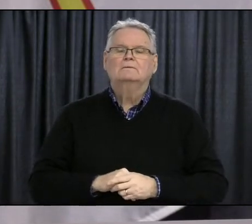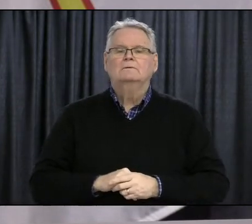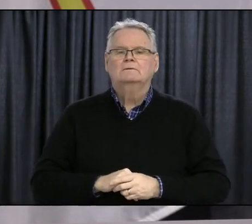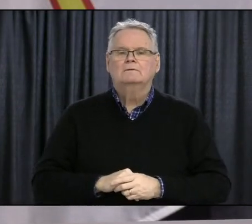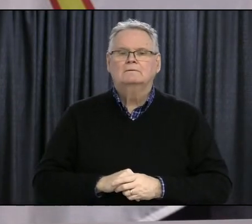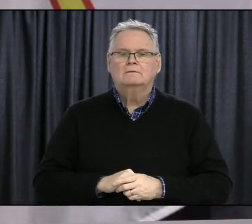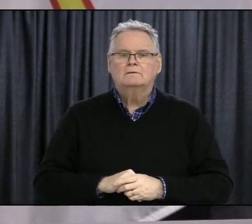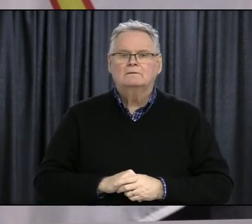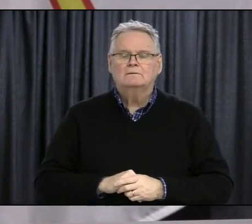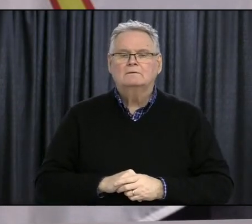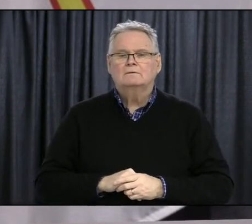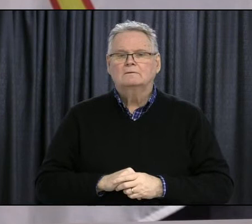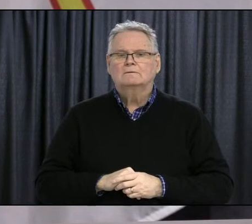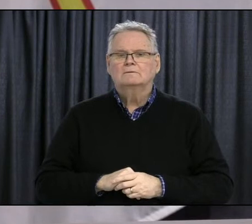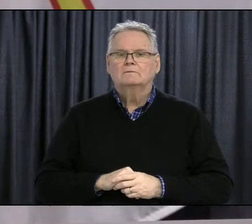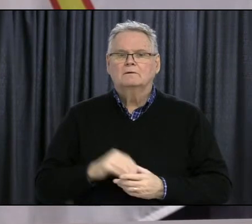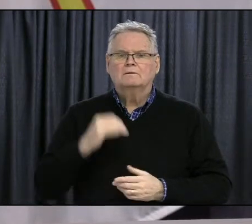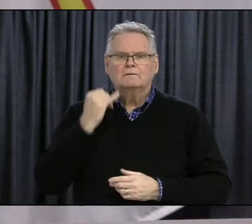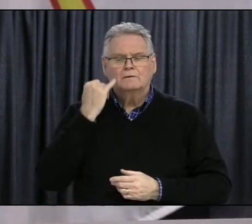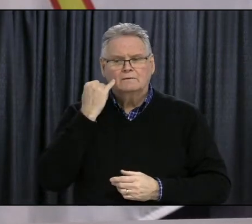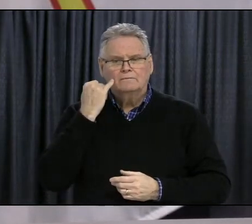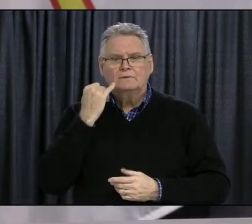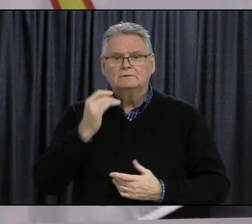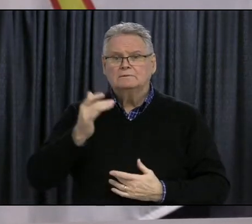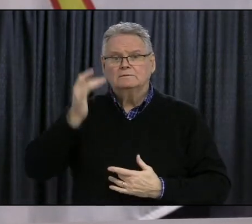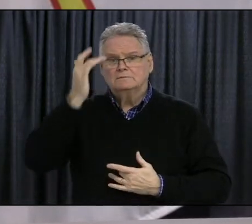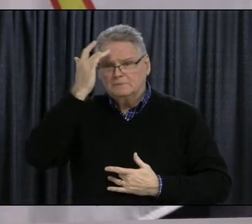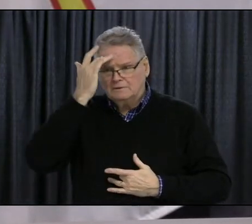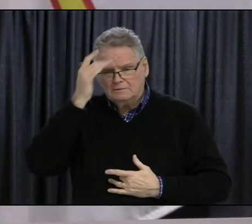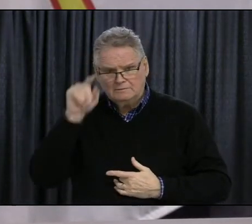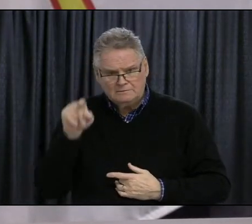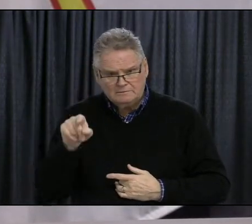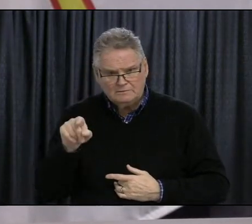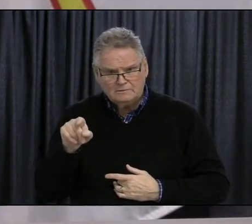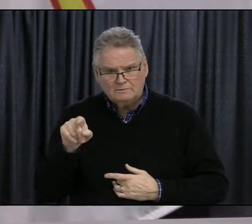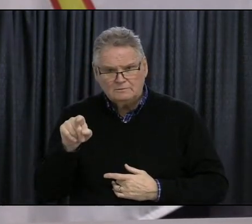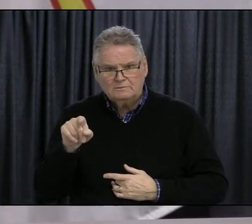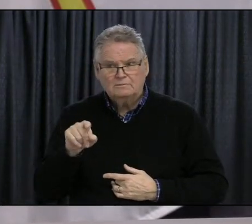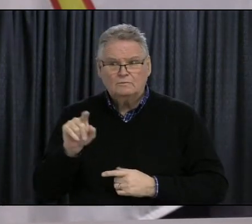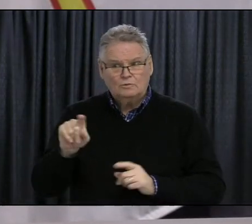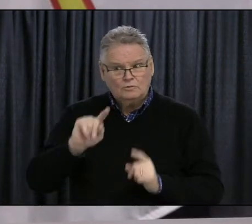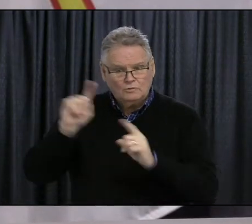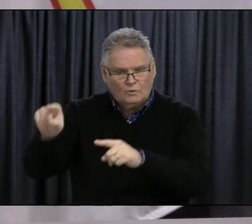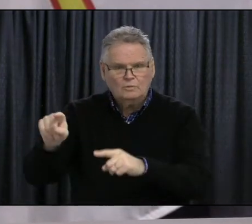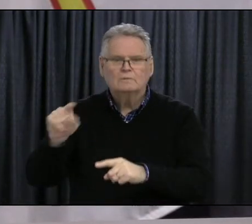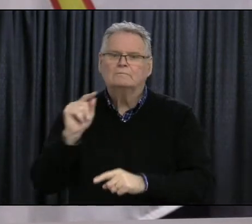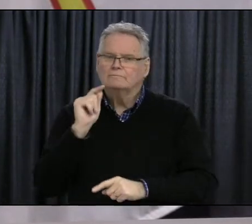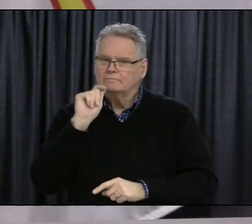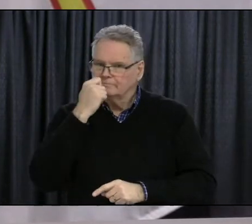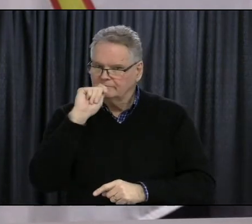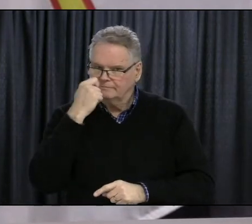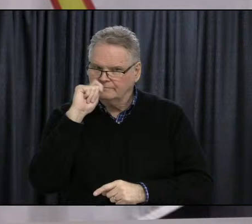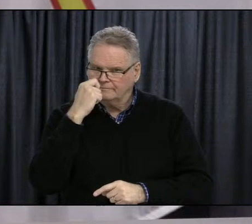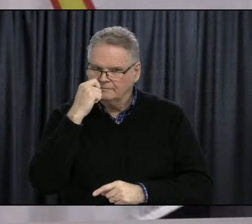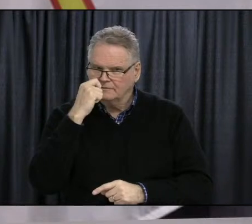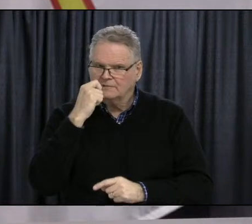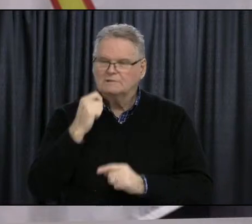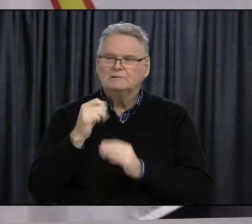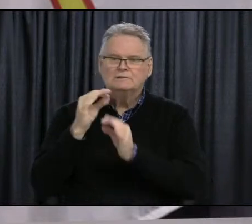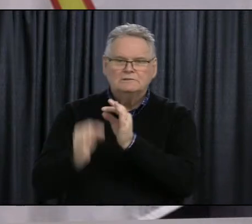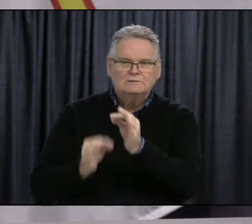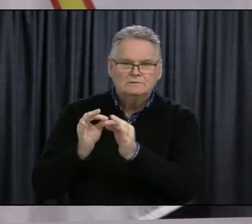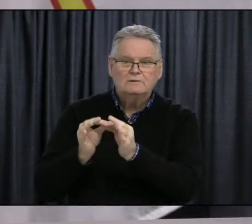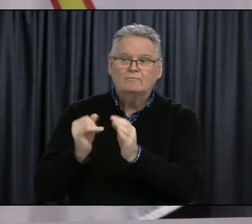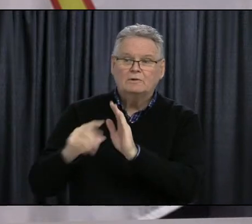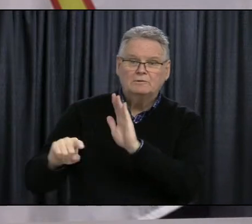be a false negative. So a negative test is not a guarantee. If your symptoms persist or worsen, please recheck